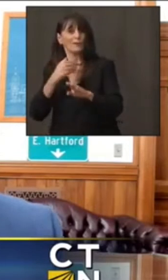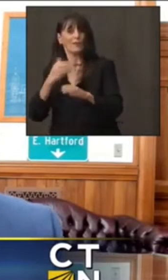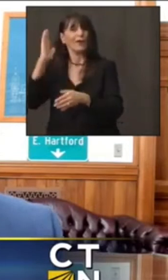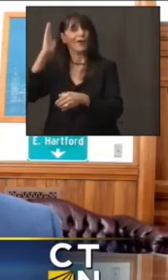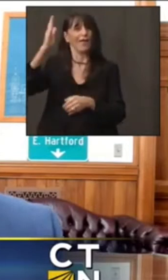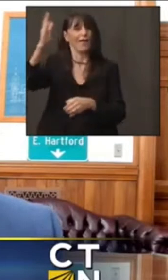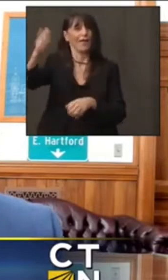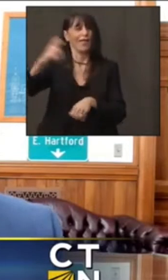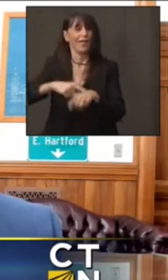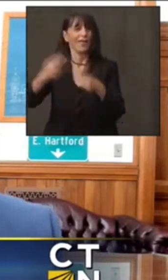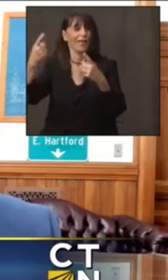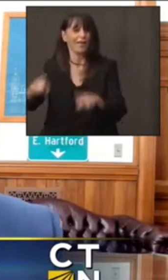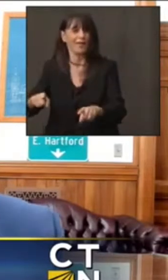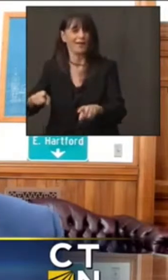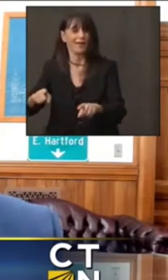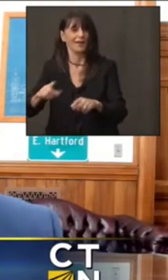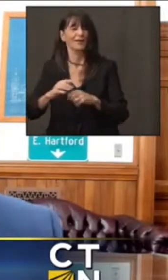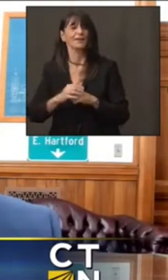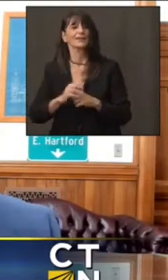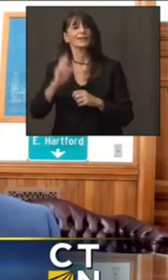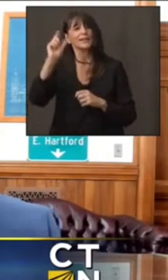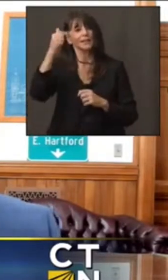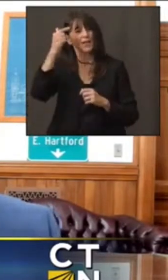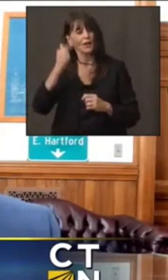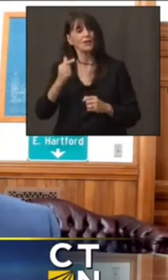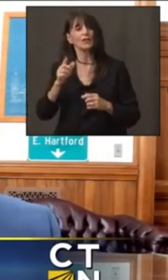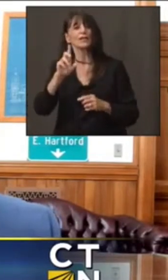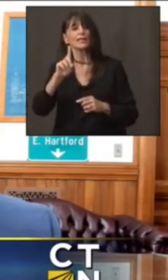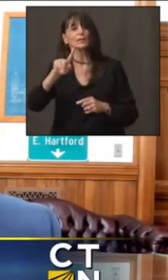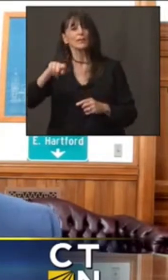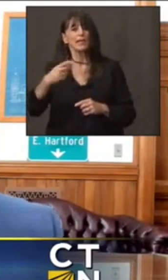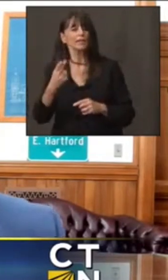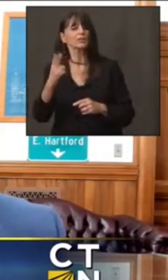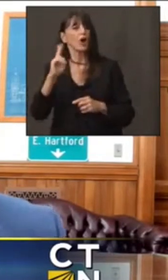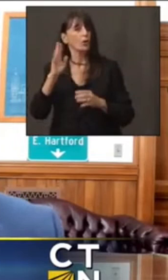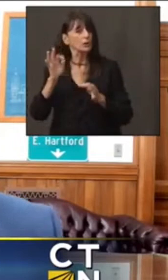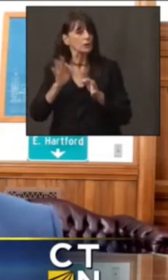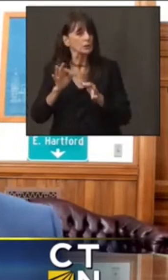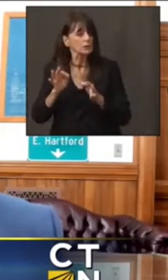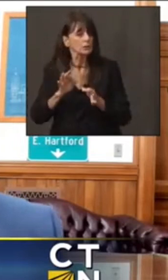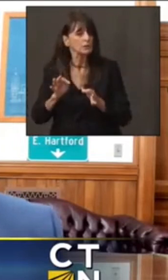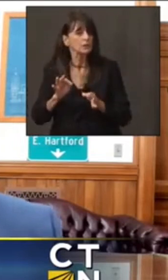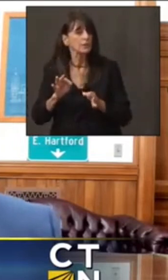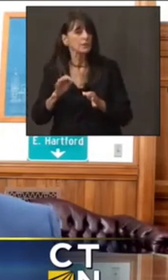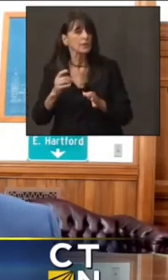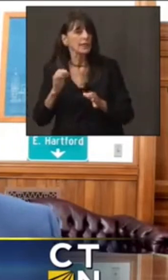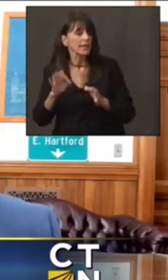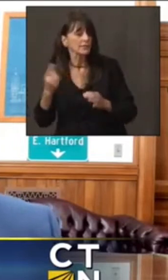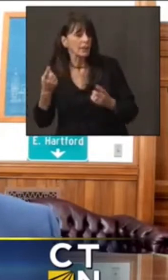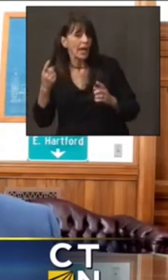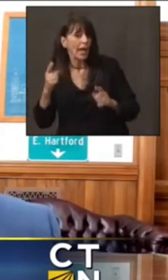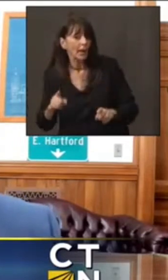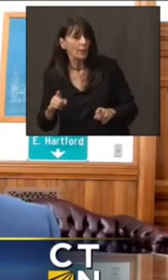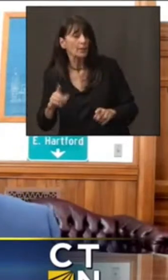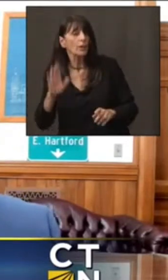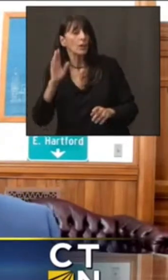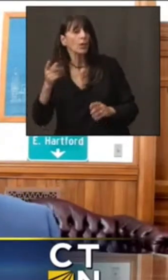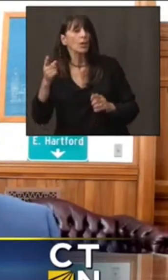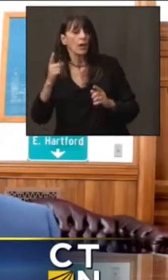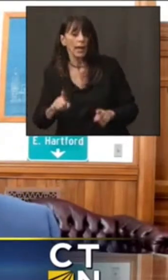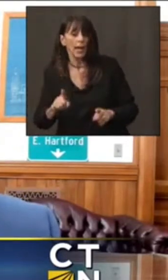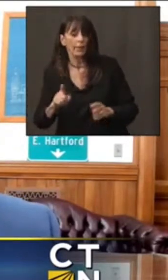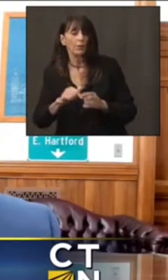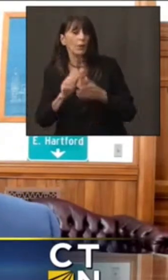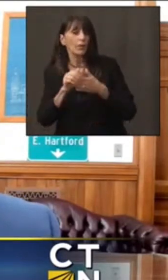as the governor stated and DPH has always previously stated, anything that will be done will have to be done with the overall